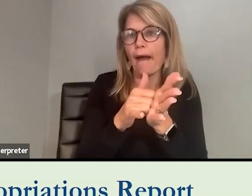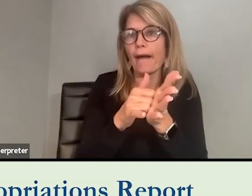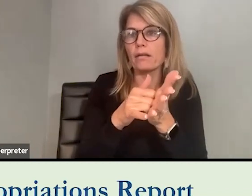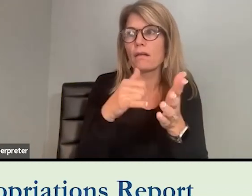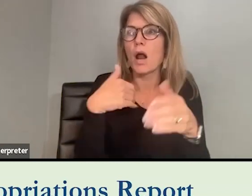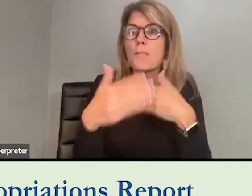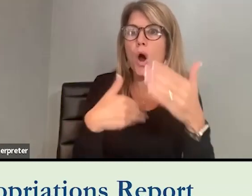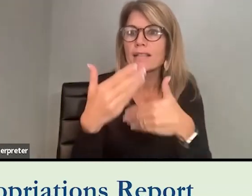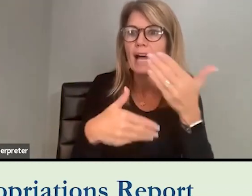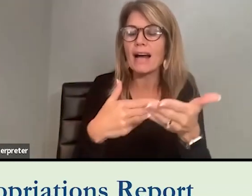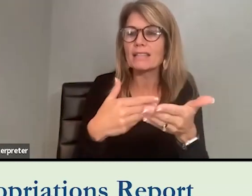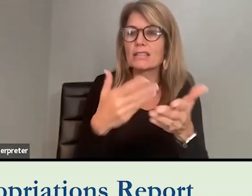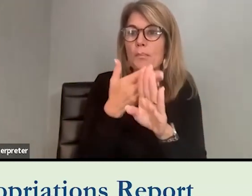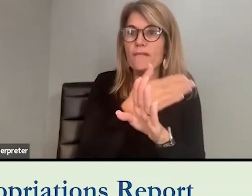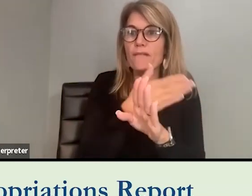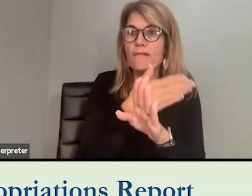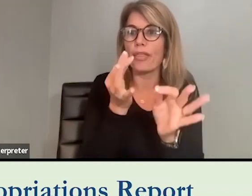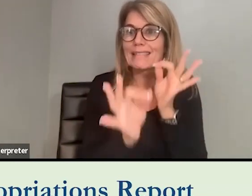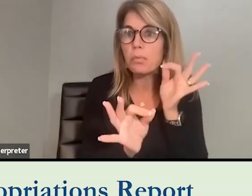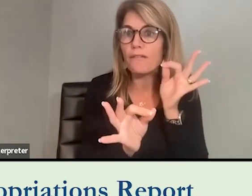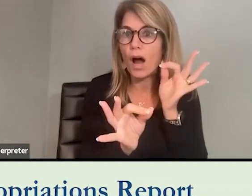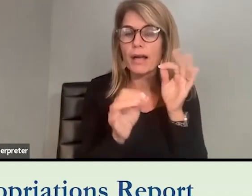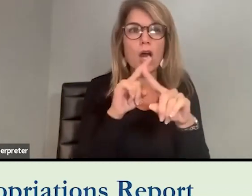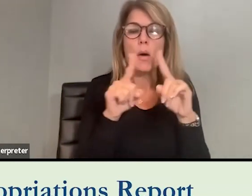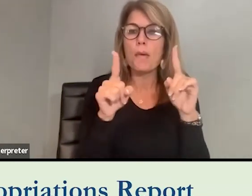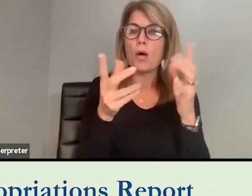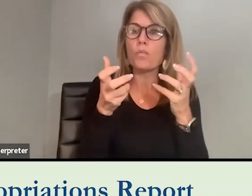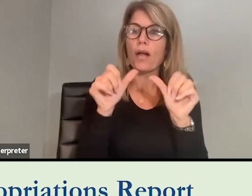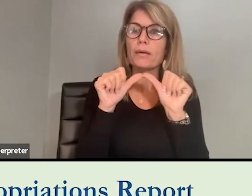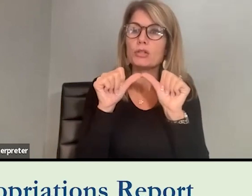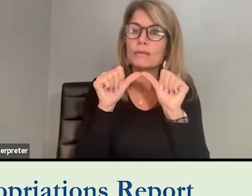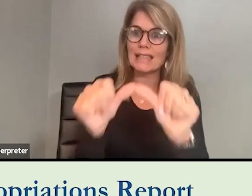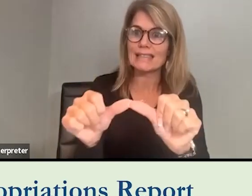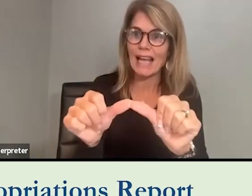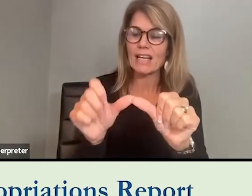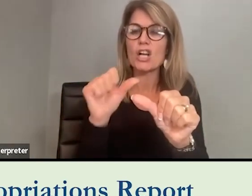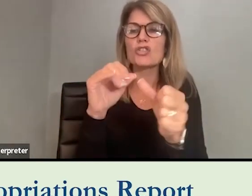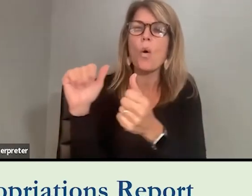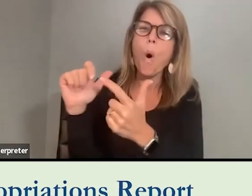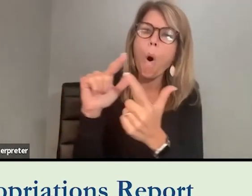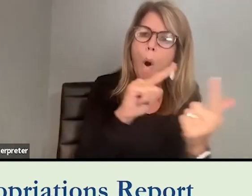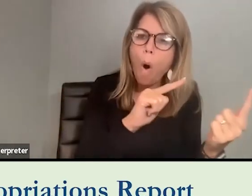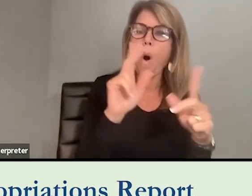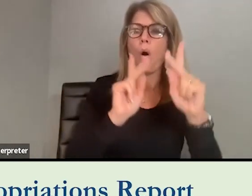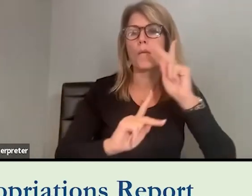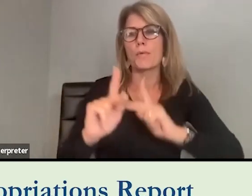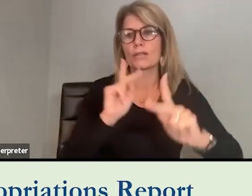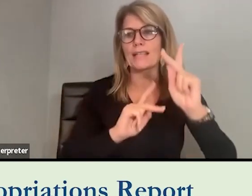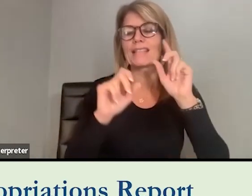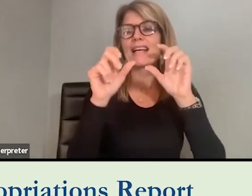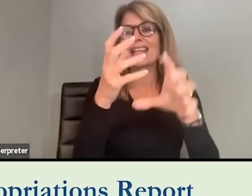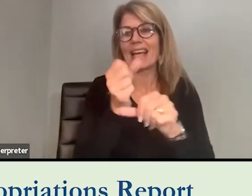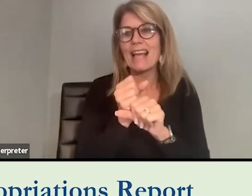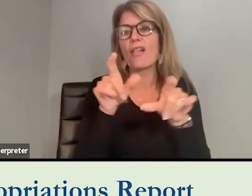to how to sustain it and continue it on so that all persons can get the same level of service at the same